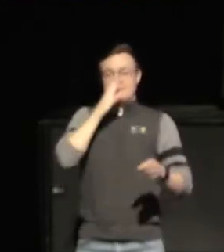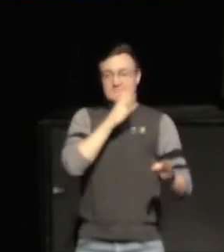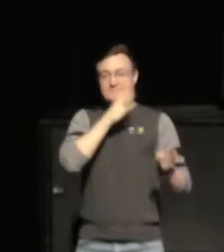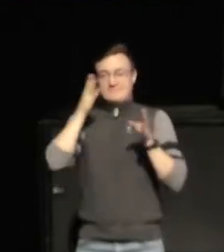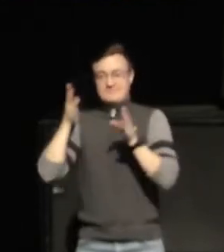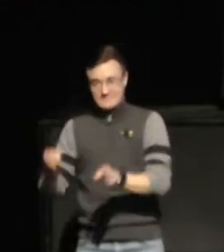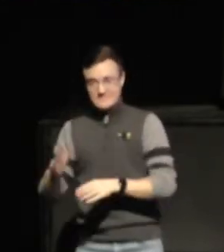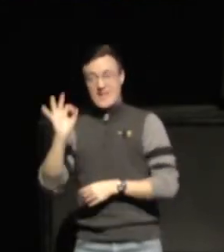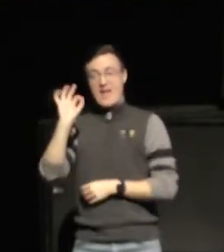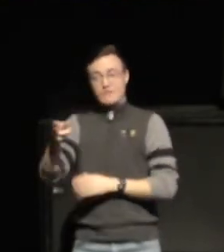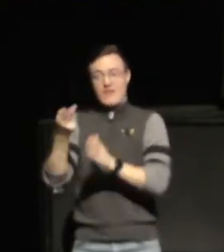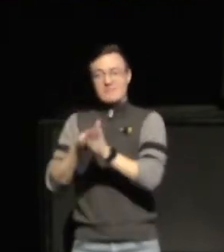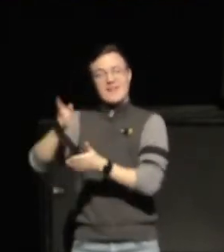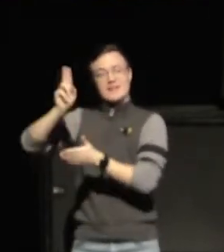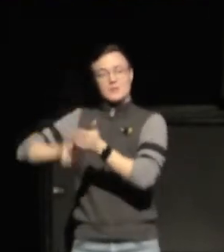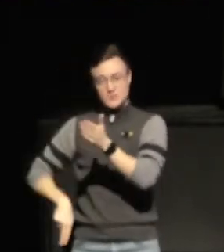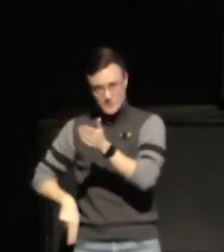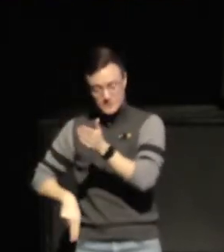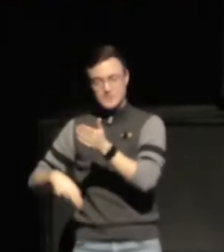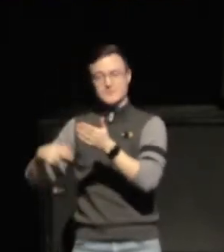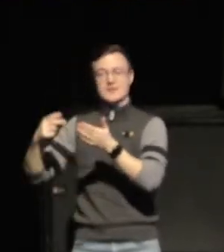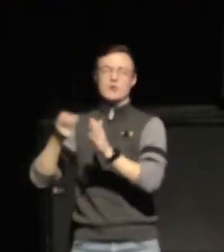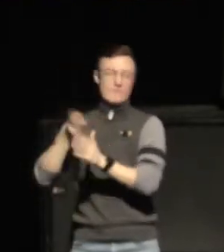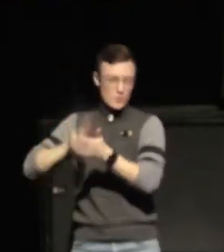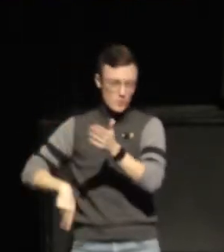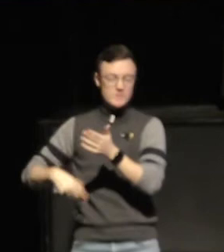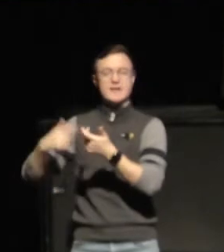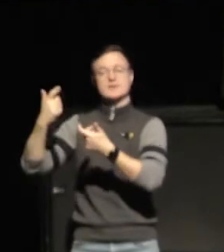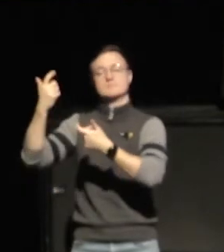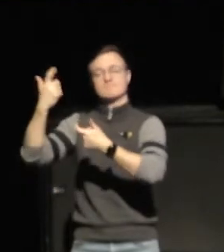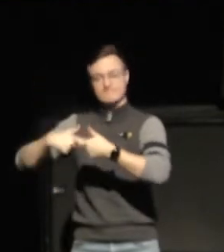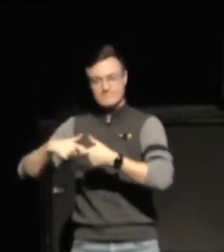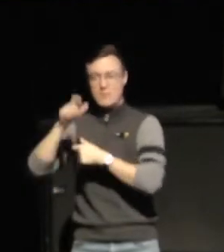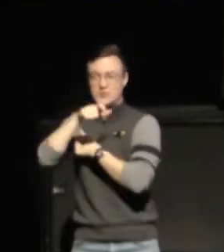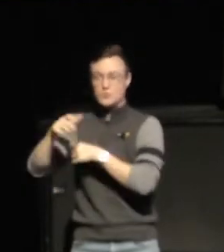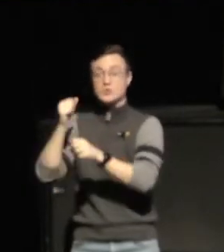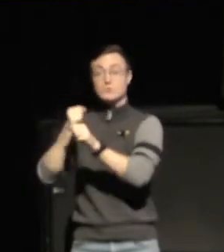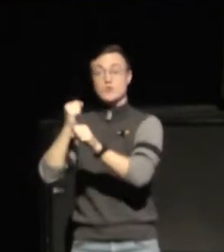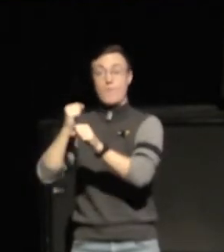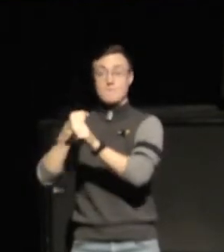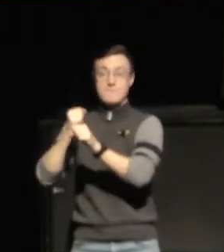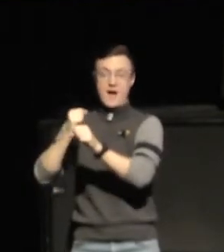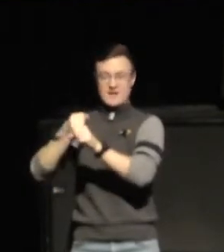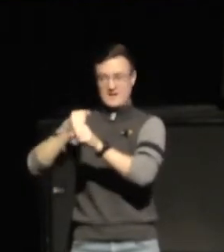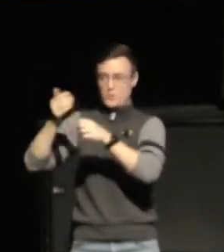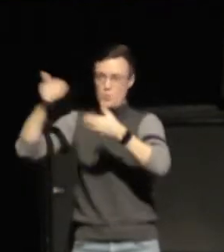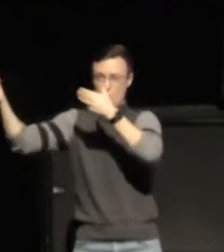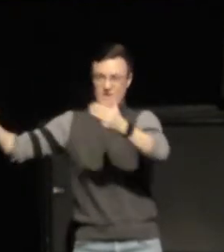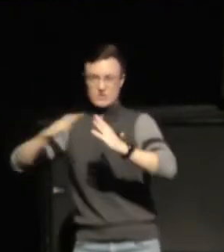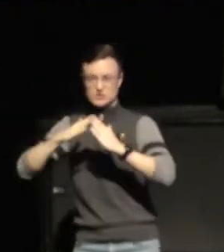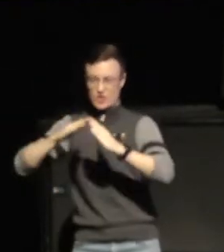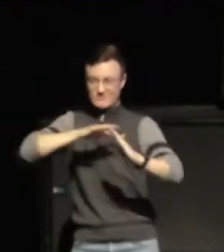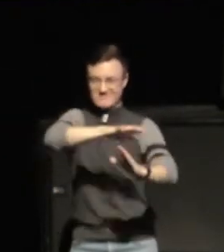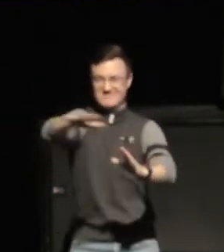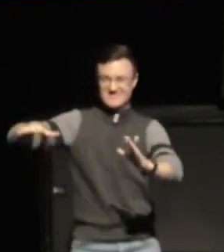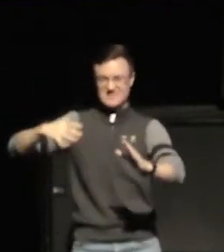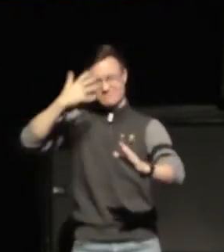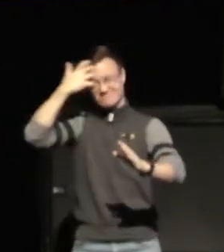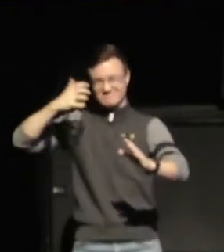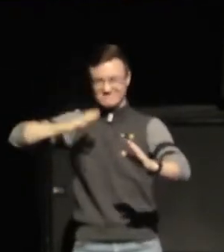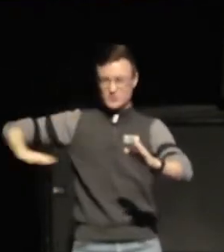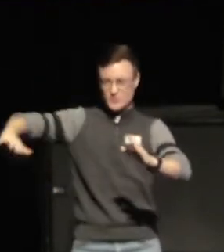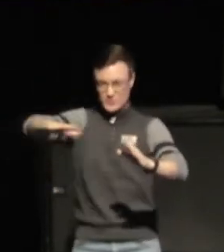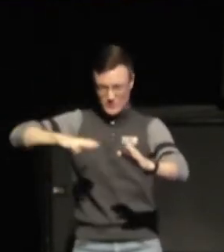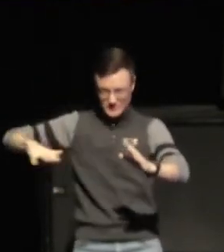of Peasants and Other People Working in Rural Areas, which was adopted by the United Nations Human Rights Council